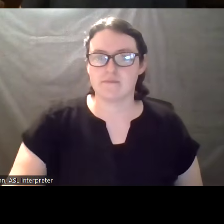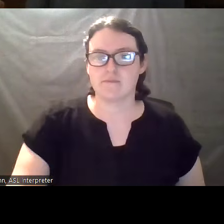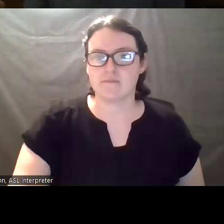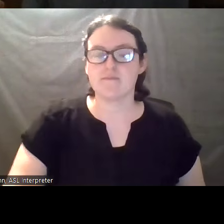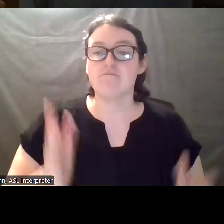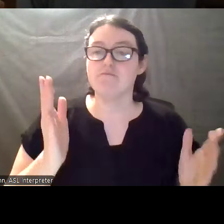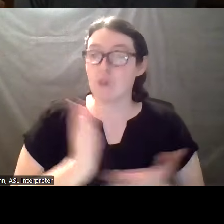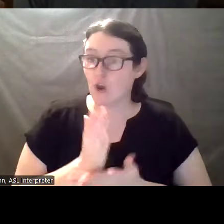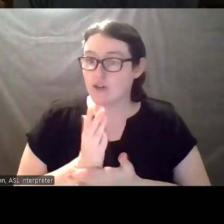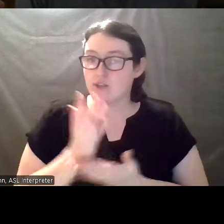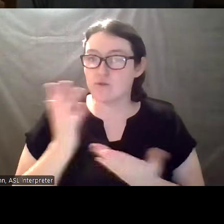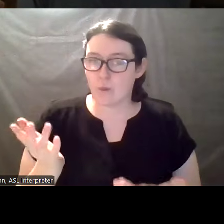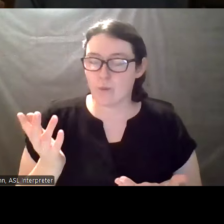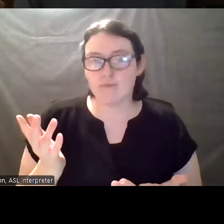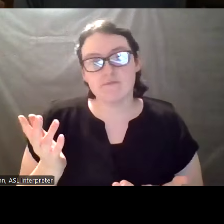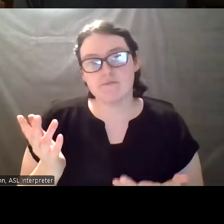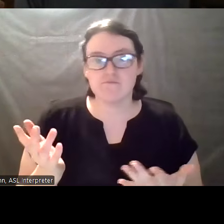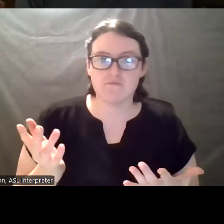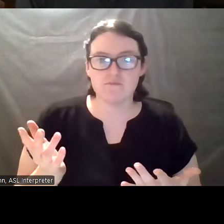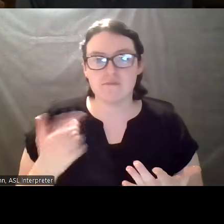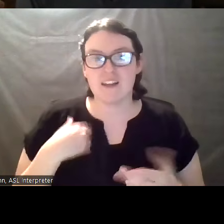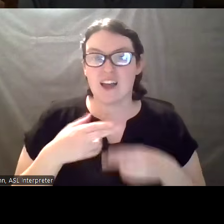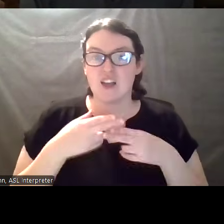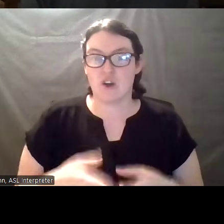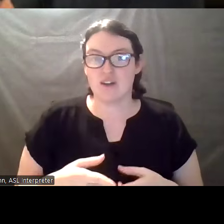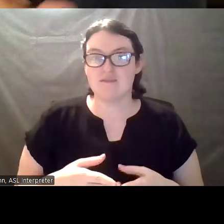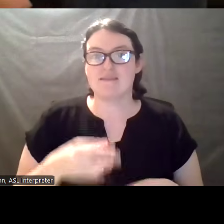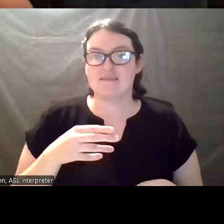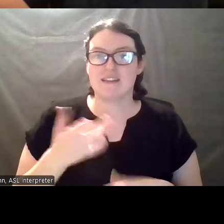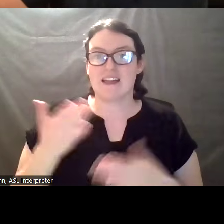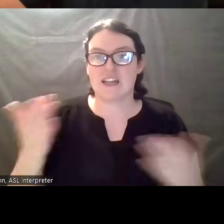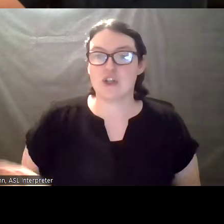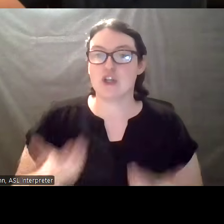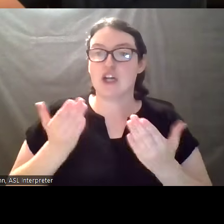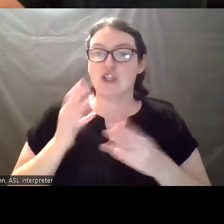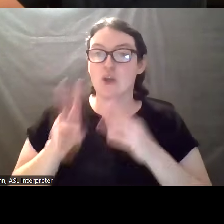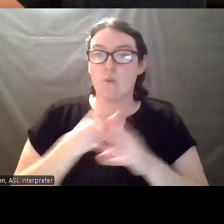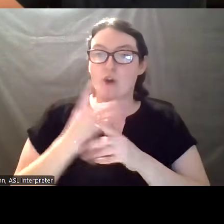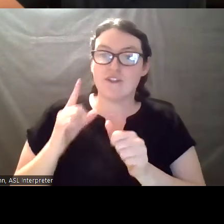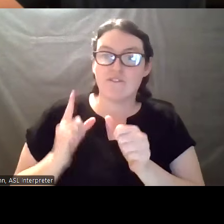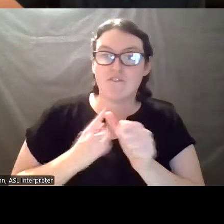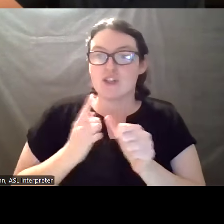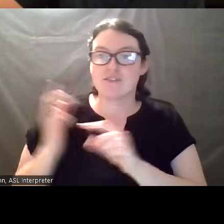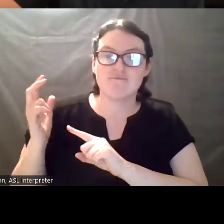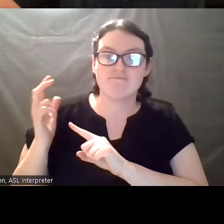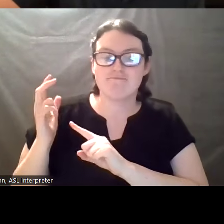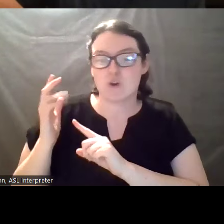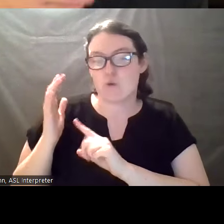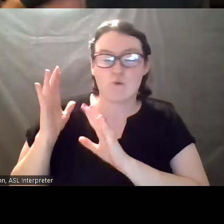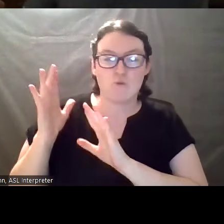All right. So I called this book An Introduction to the World's First Great Beer